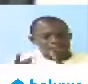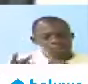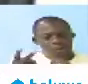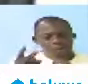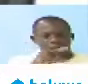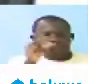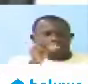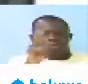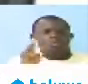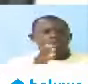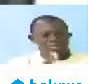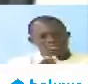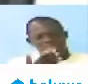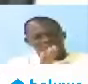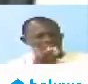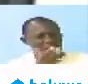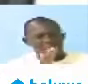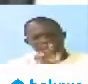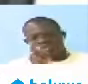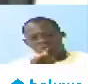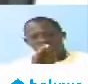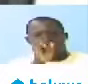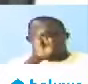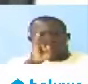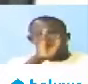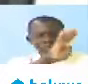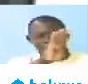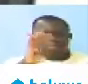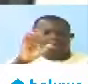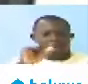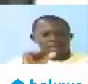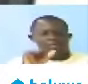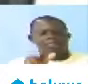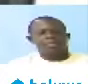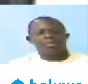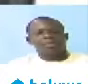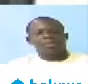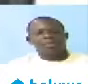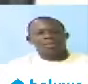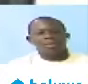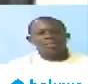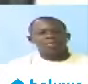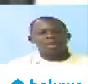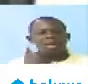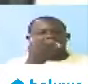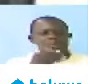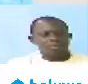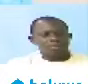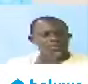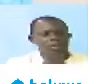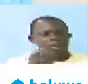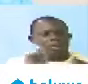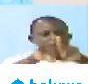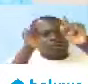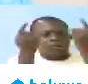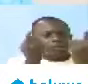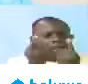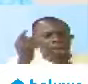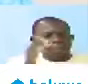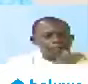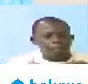surname, but it might be Jiba. Who else? Ninjuma. Mustafa, did he also become a general? For